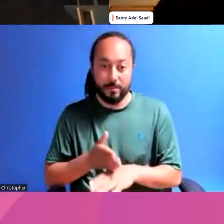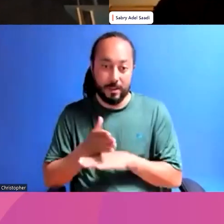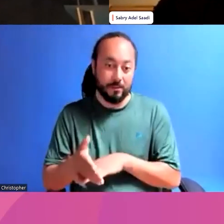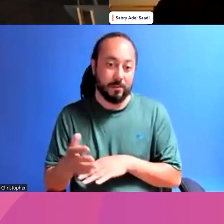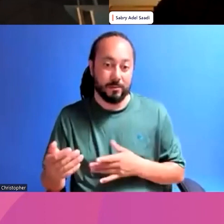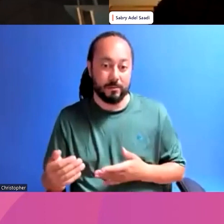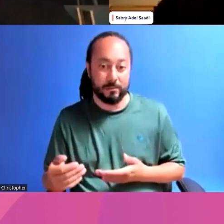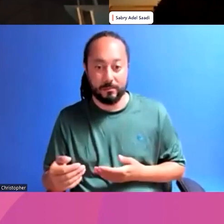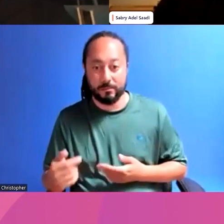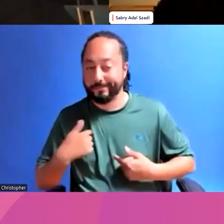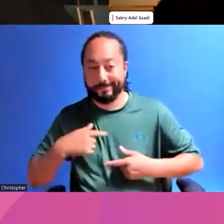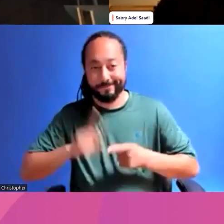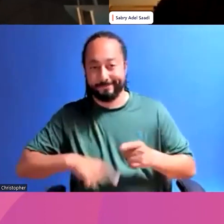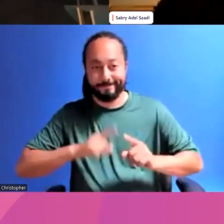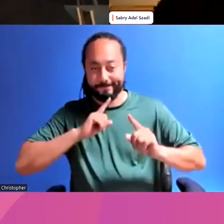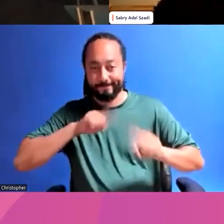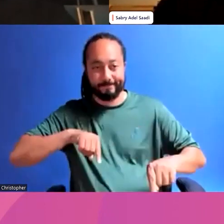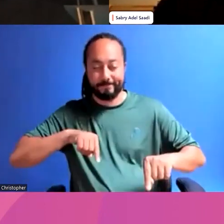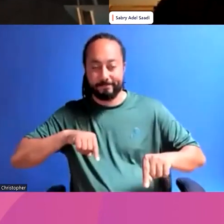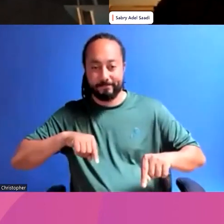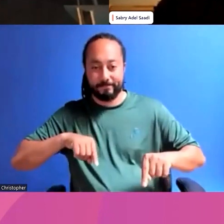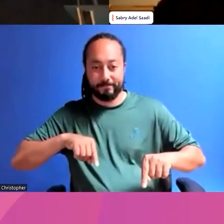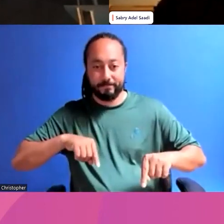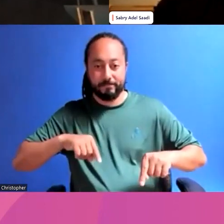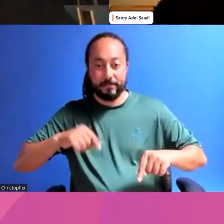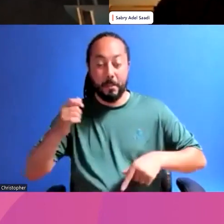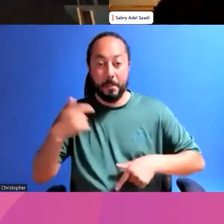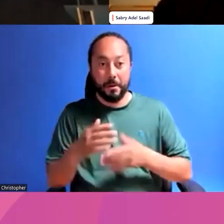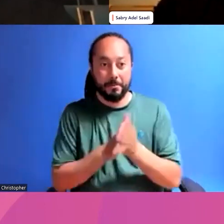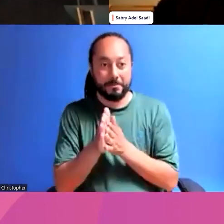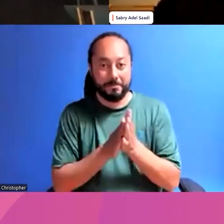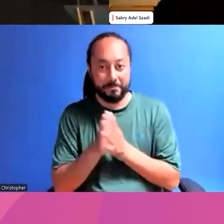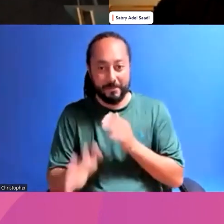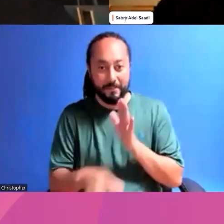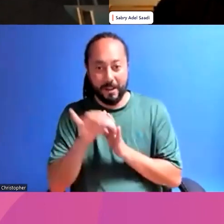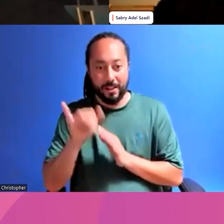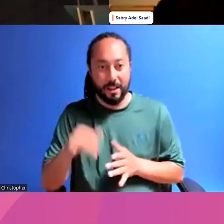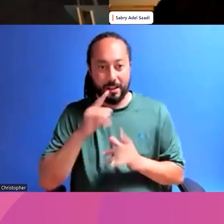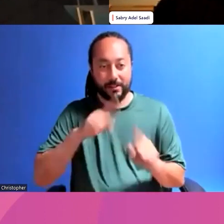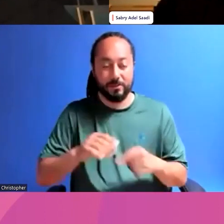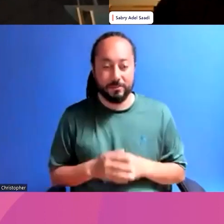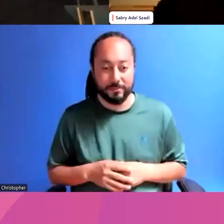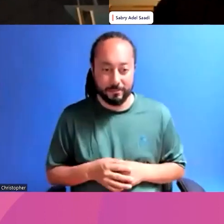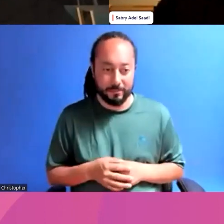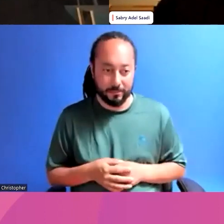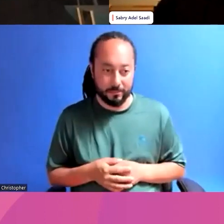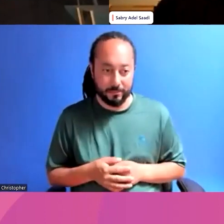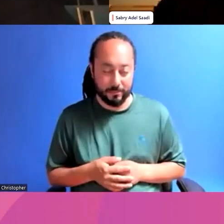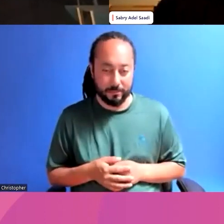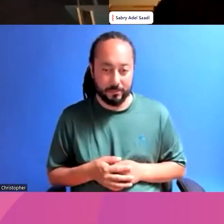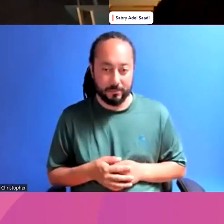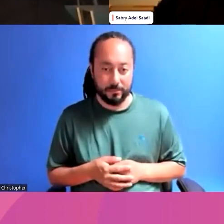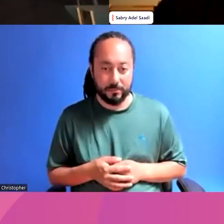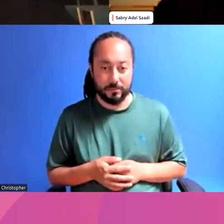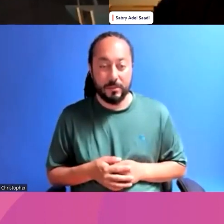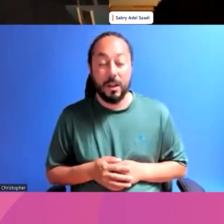afterwards, I can't specifically speak to, but I'm definitely interested in finding out. But I know that I did speak